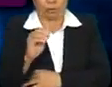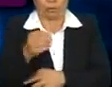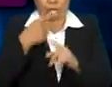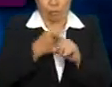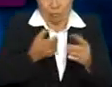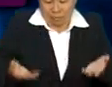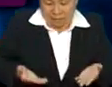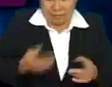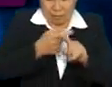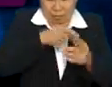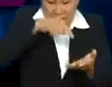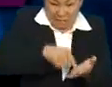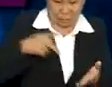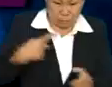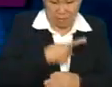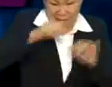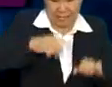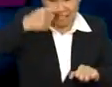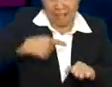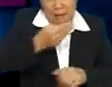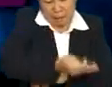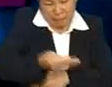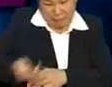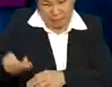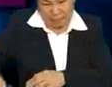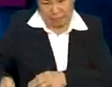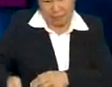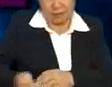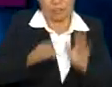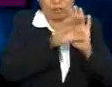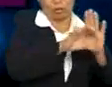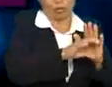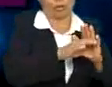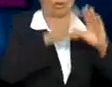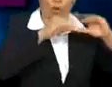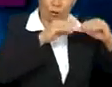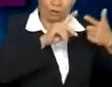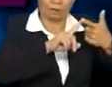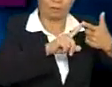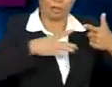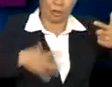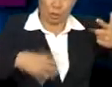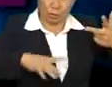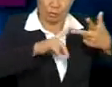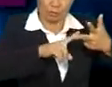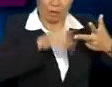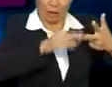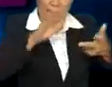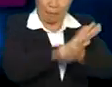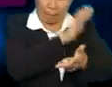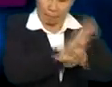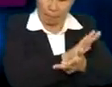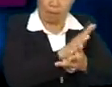So, from this, we can say that materials such as cotton, cloth,